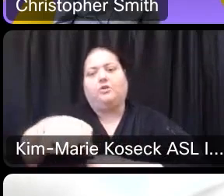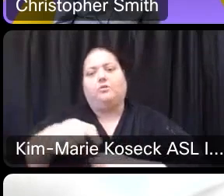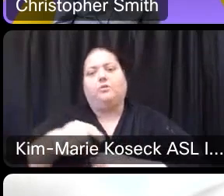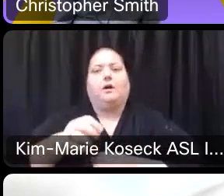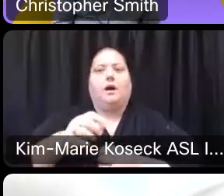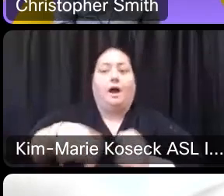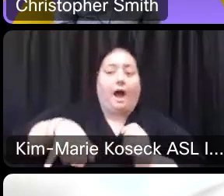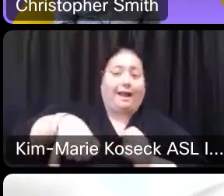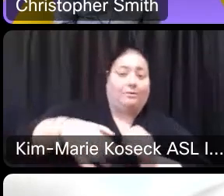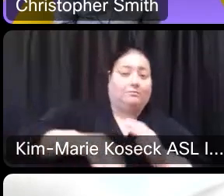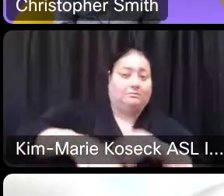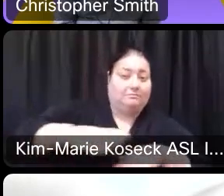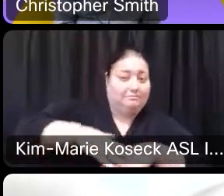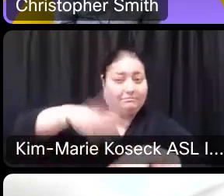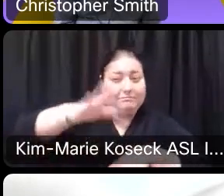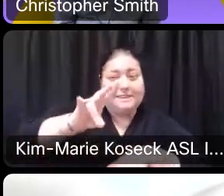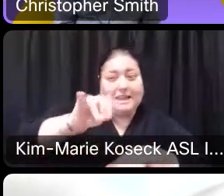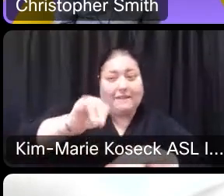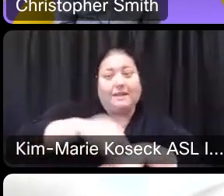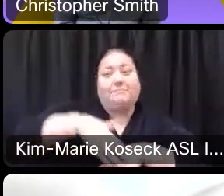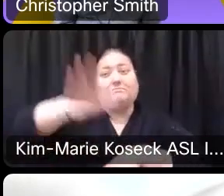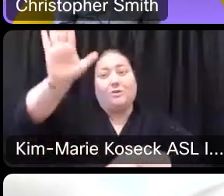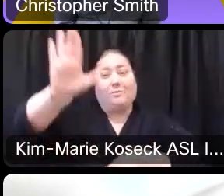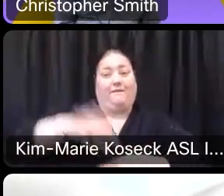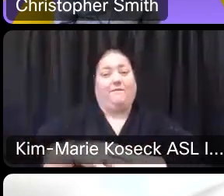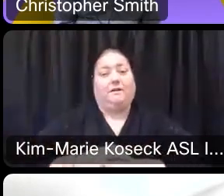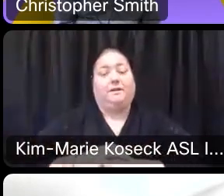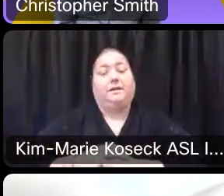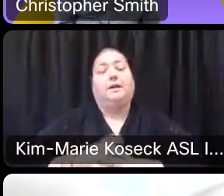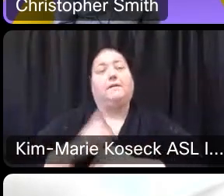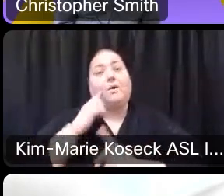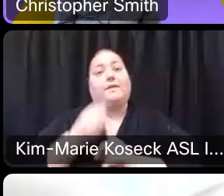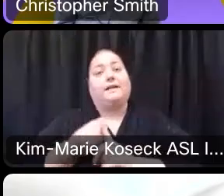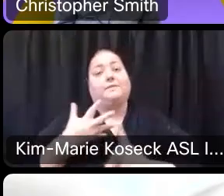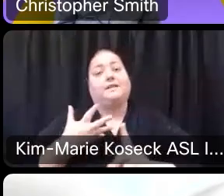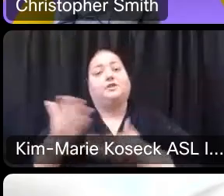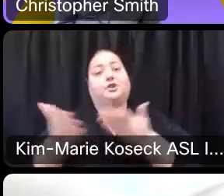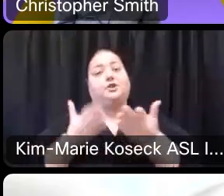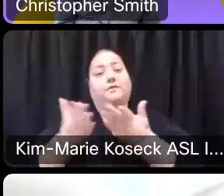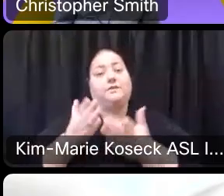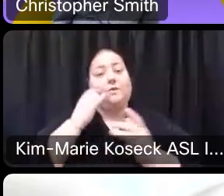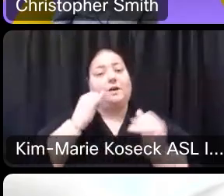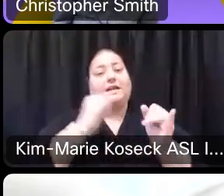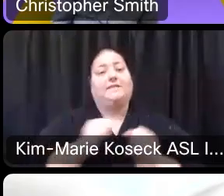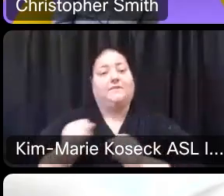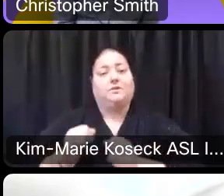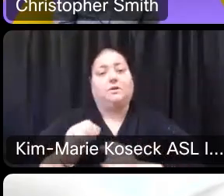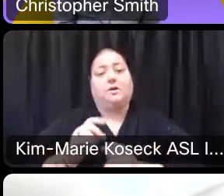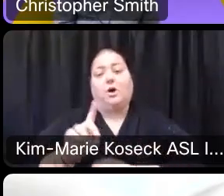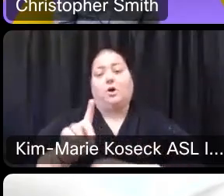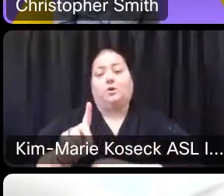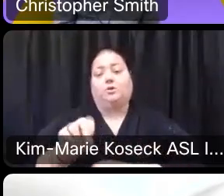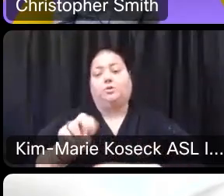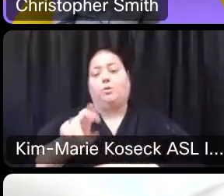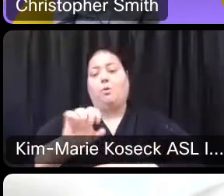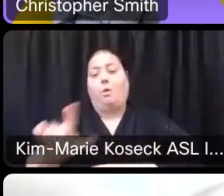or above. So given the expansion of services for individuals that are duly diagnosed,